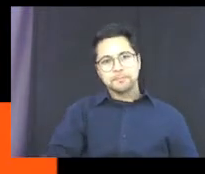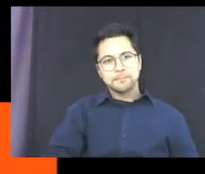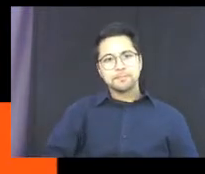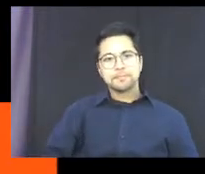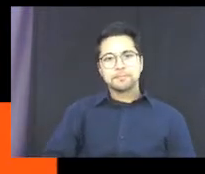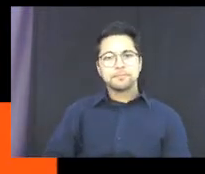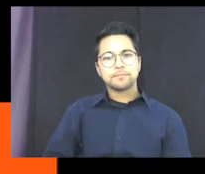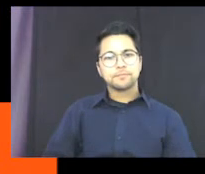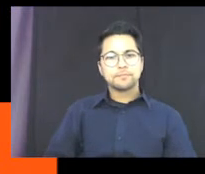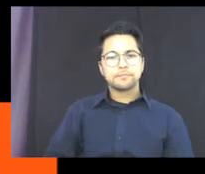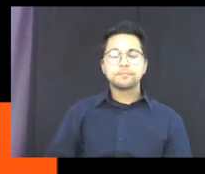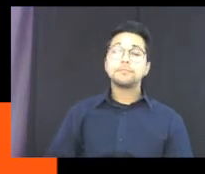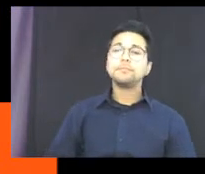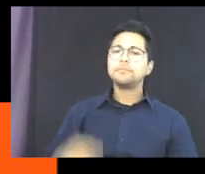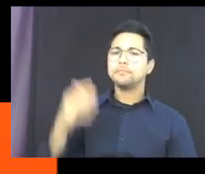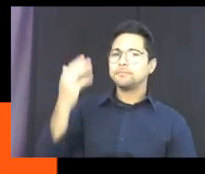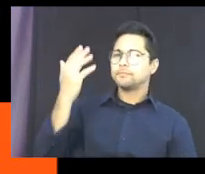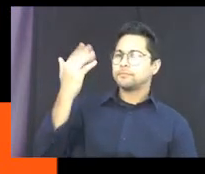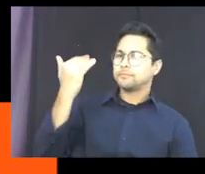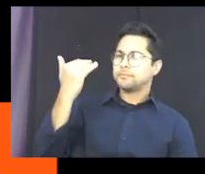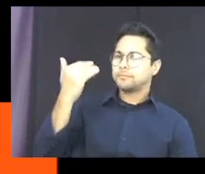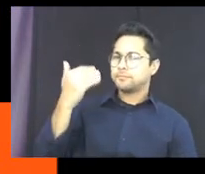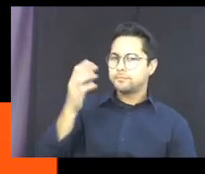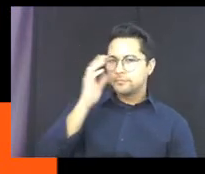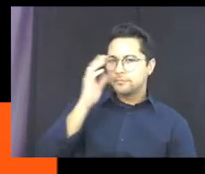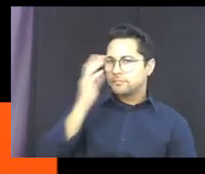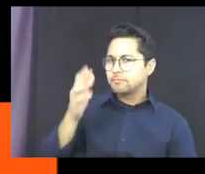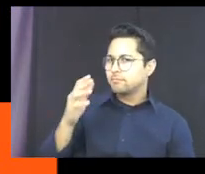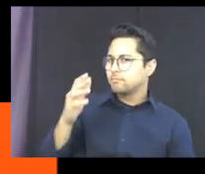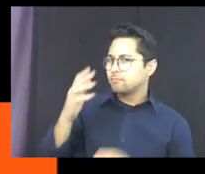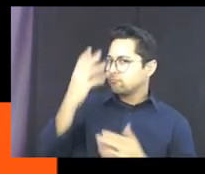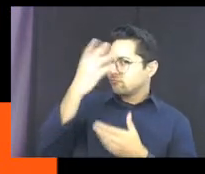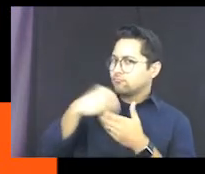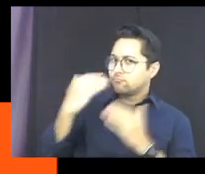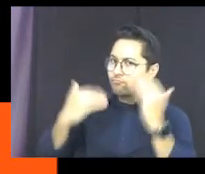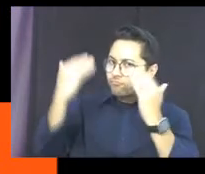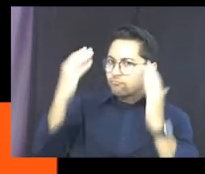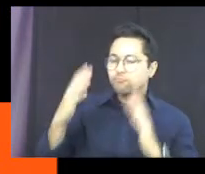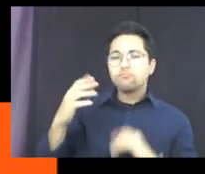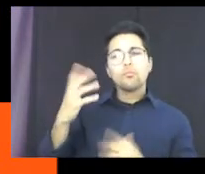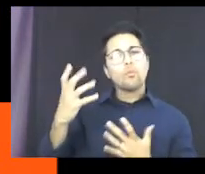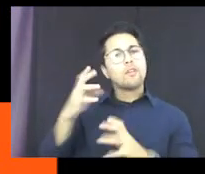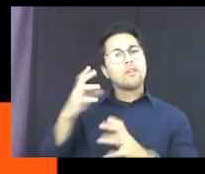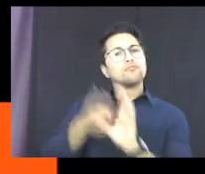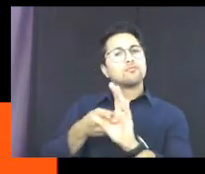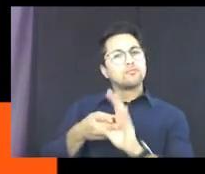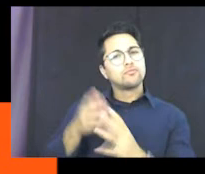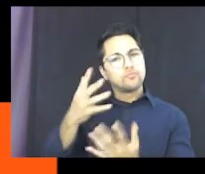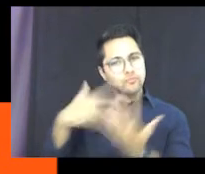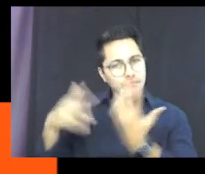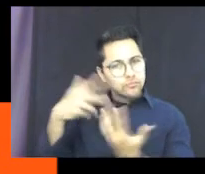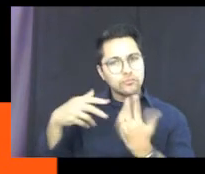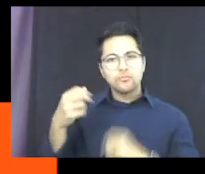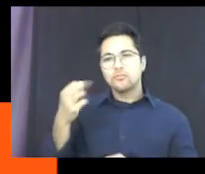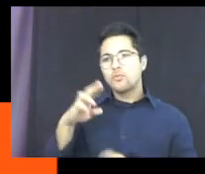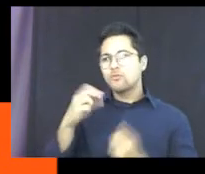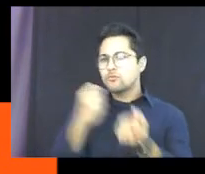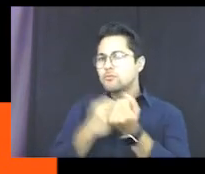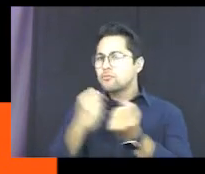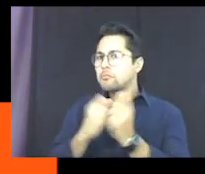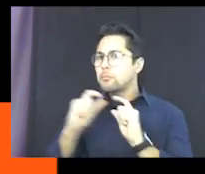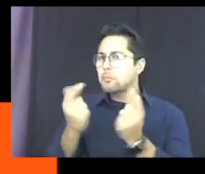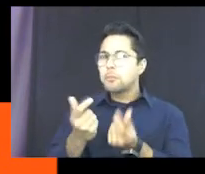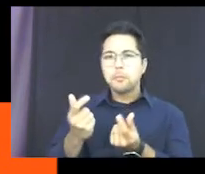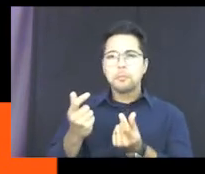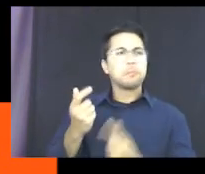So, why would an autistic adult want to join a social or support group